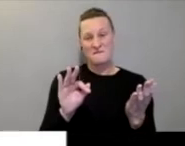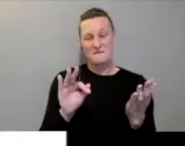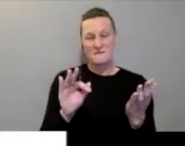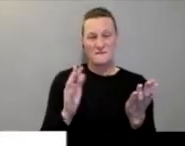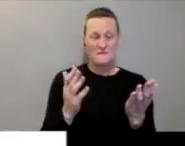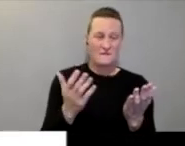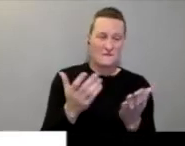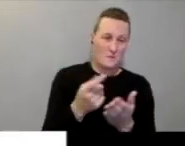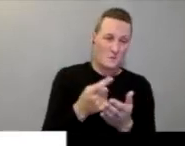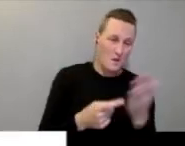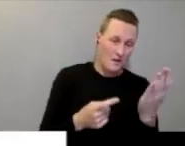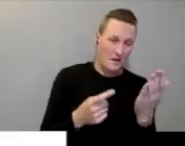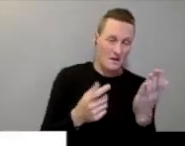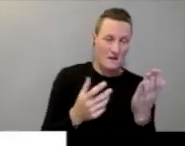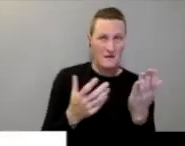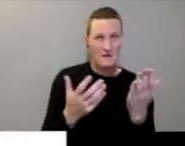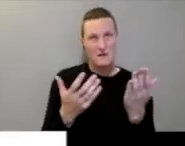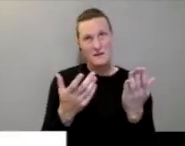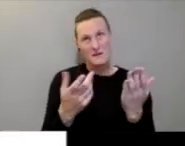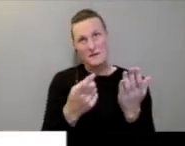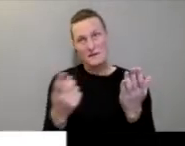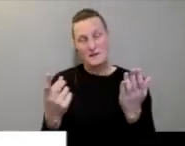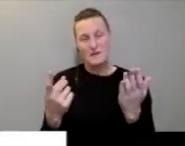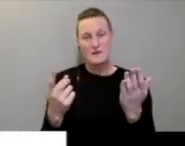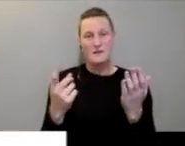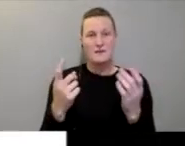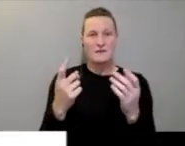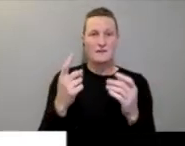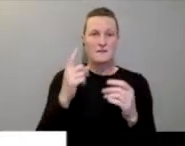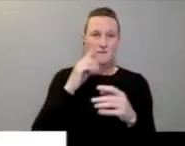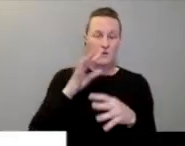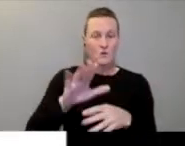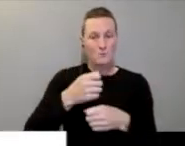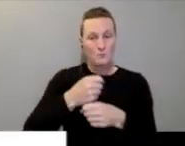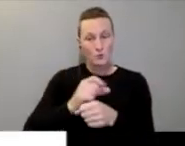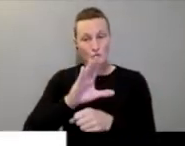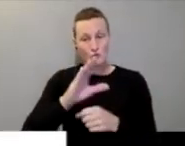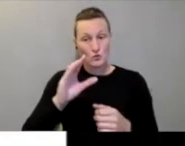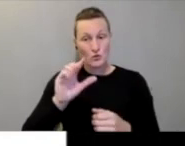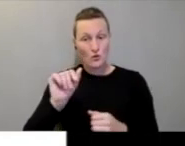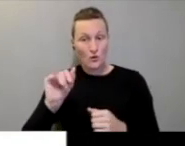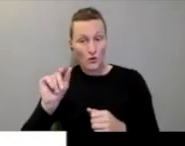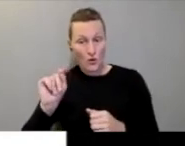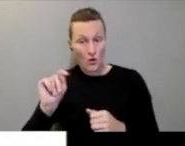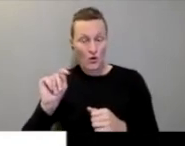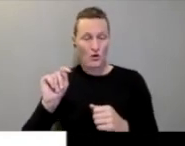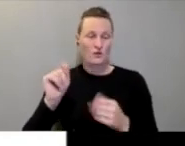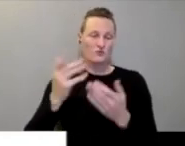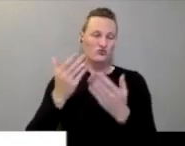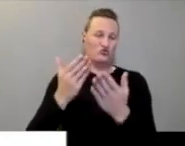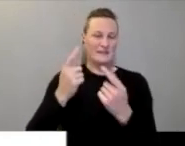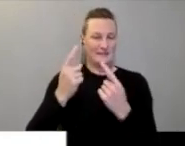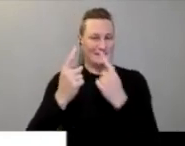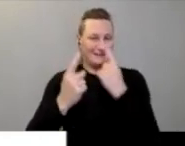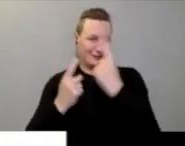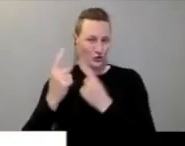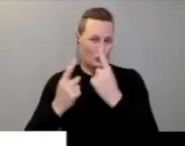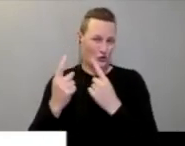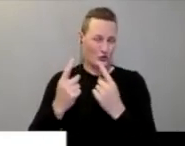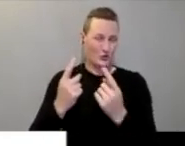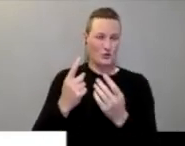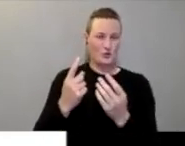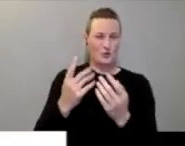that within arts production, public art is probably the most resilient in that